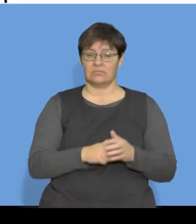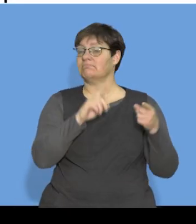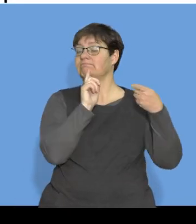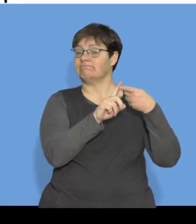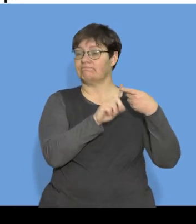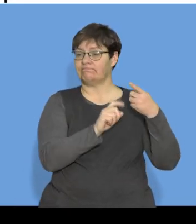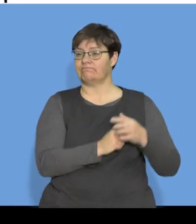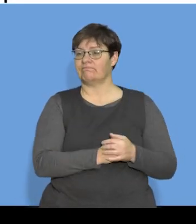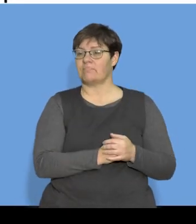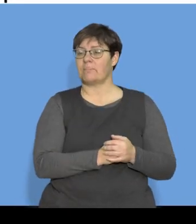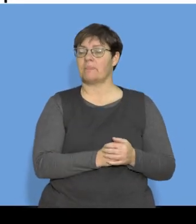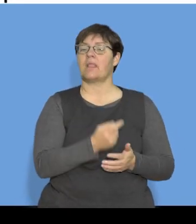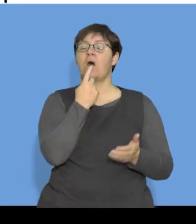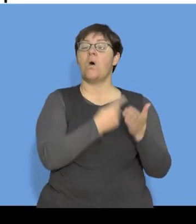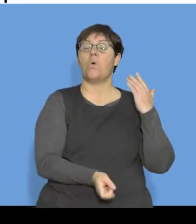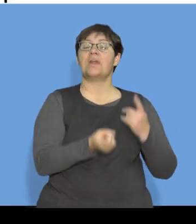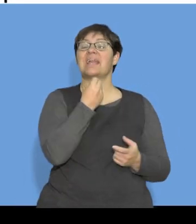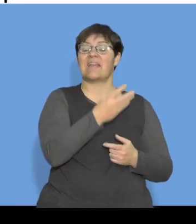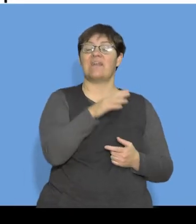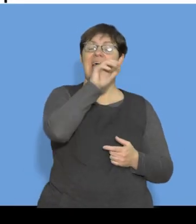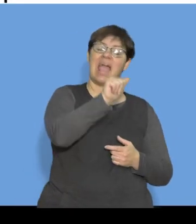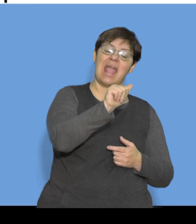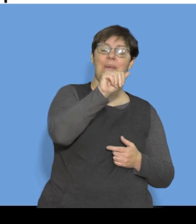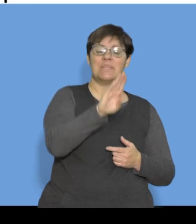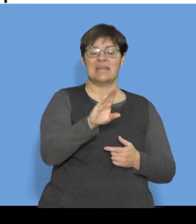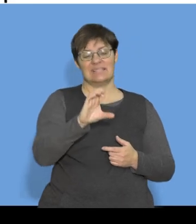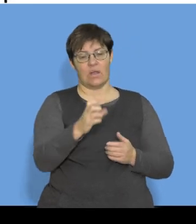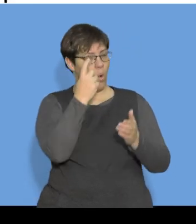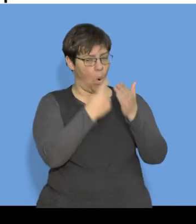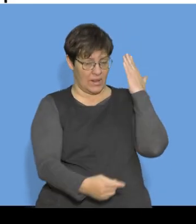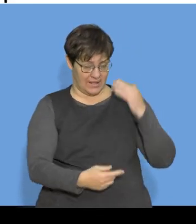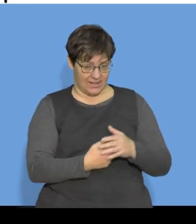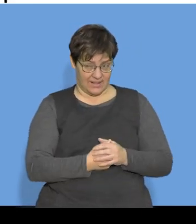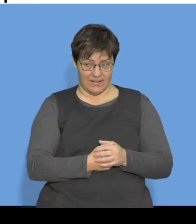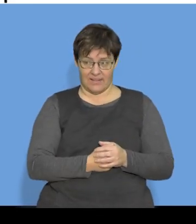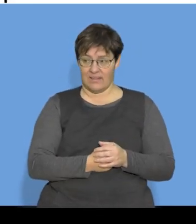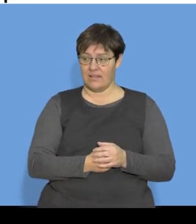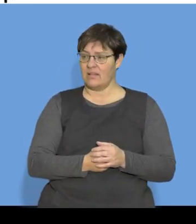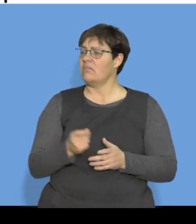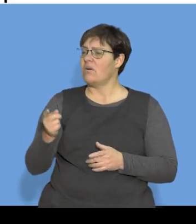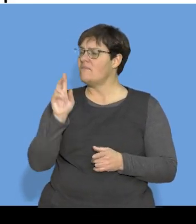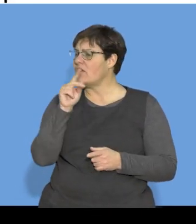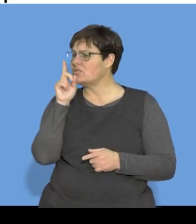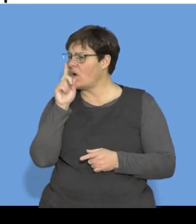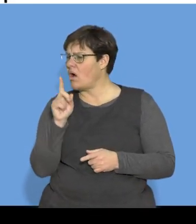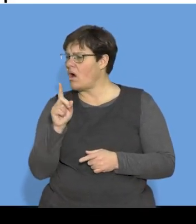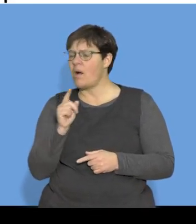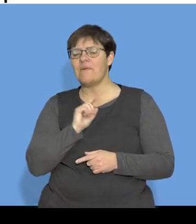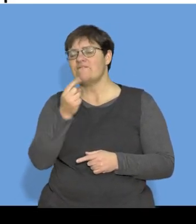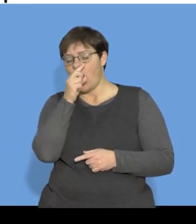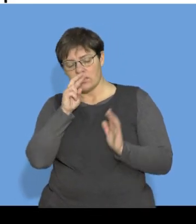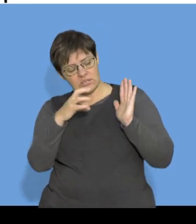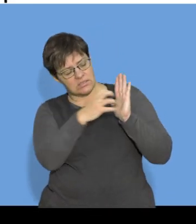Number 1, it says you give only the letter, only the letter. But the first thing that you do,